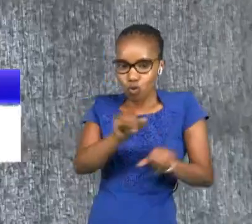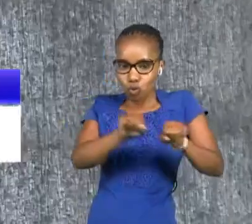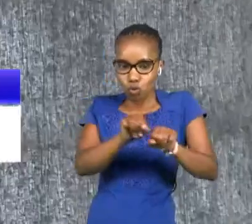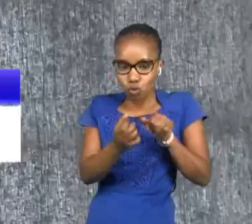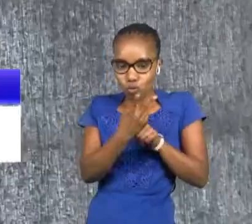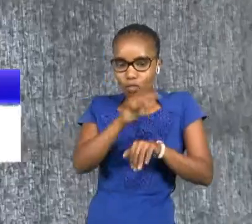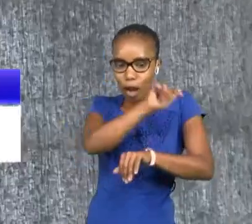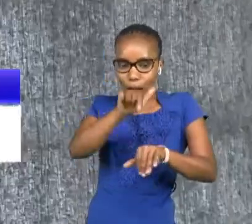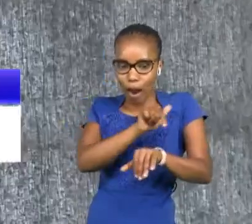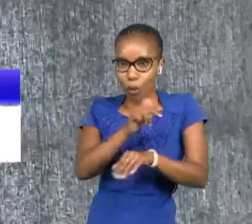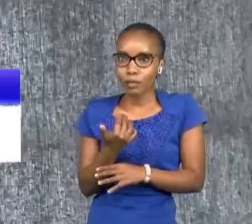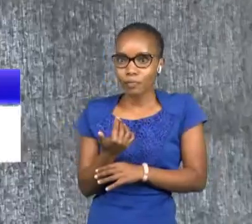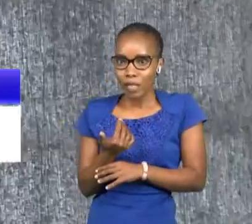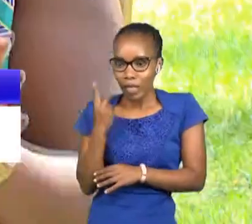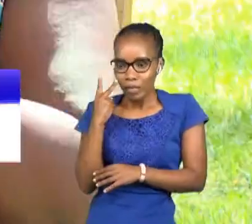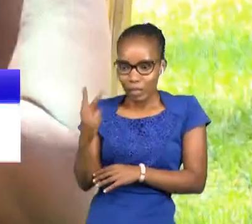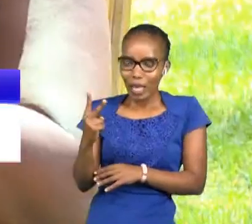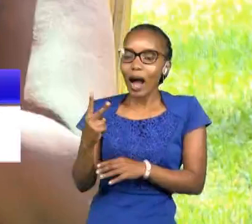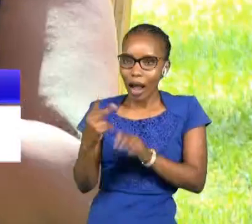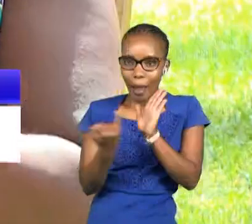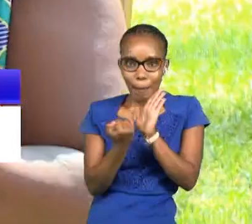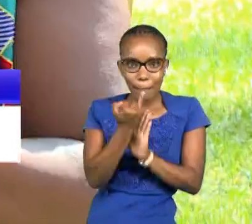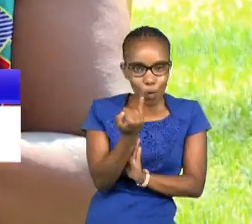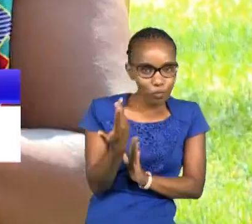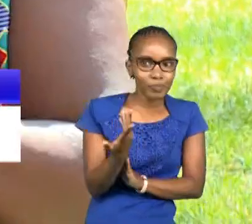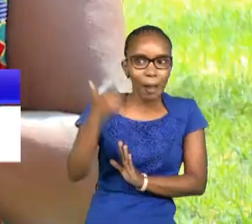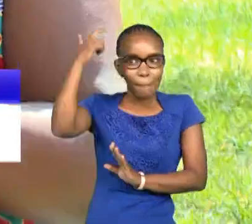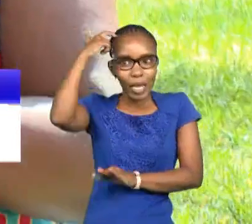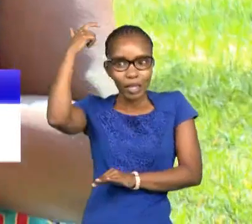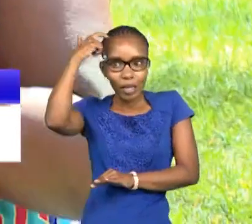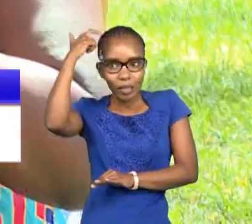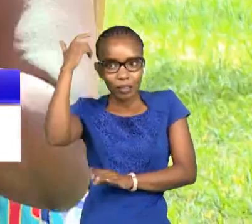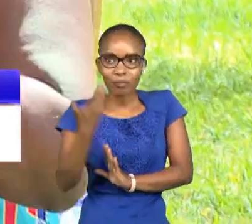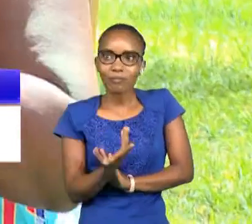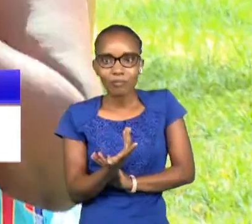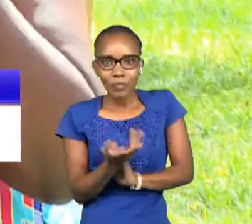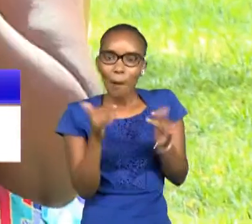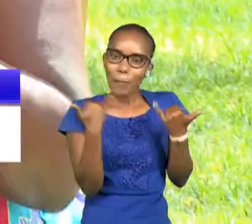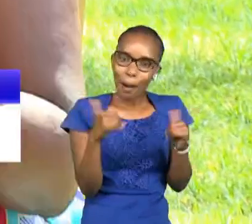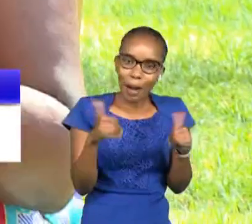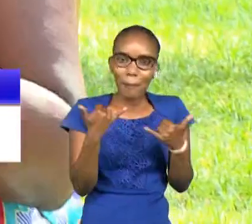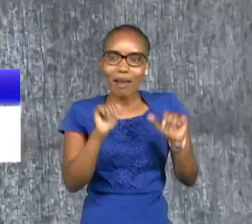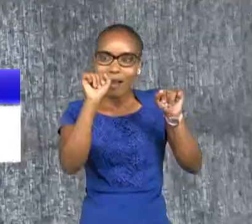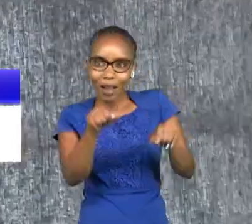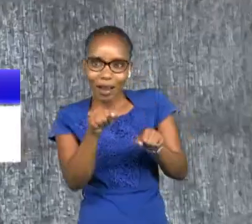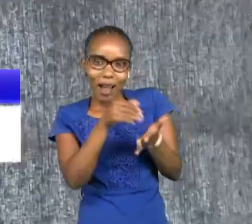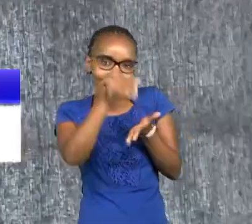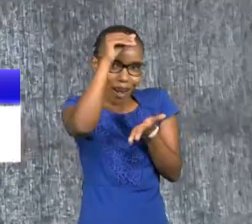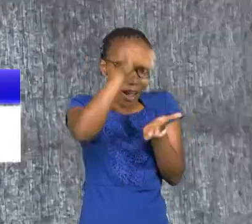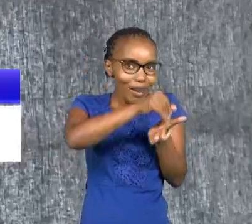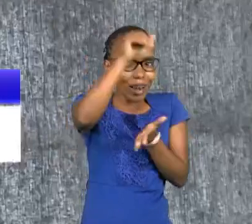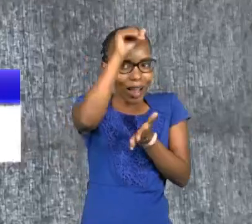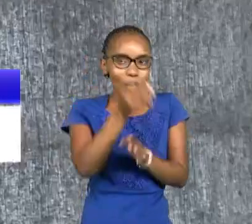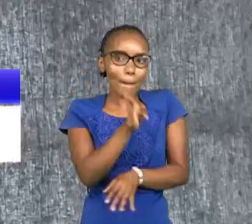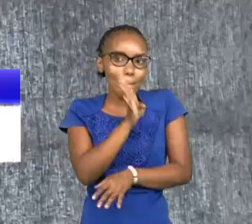So we can see her growth mentally. We can see her playing. She's now learning words.